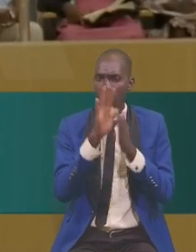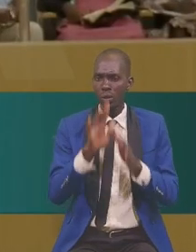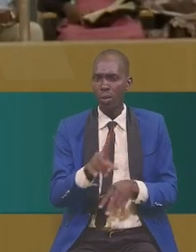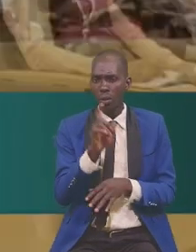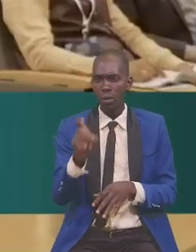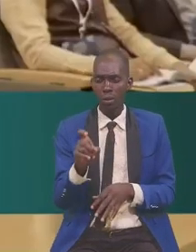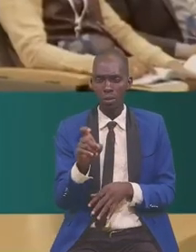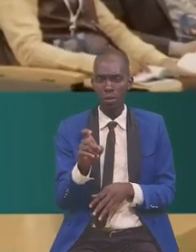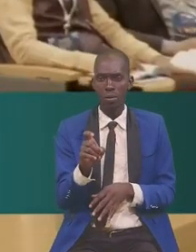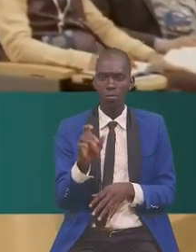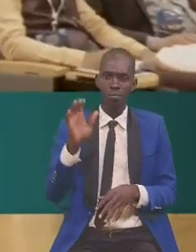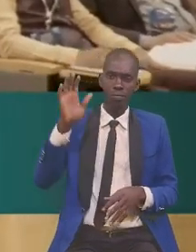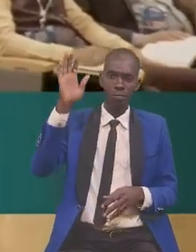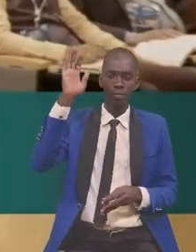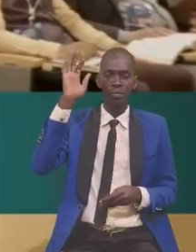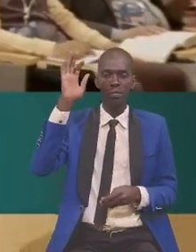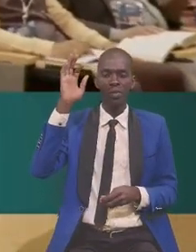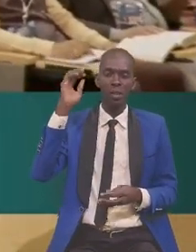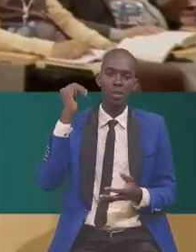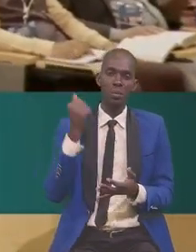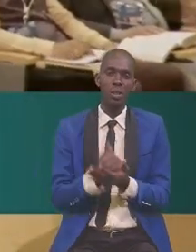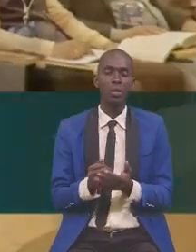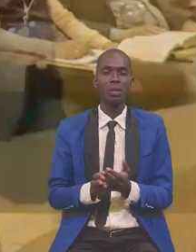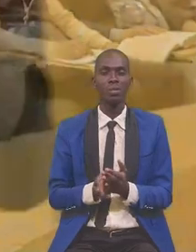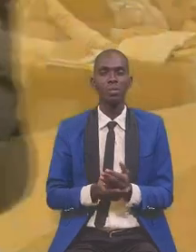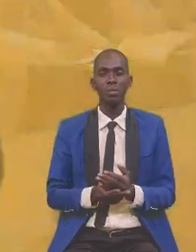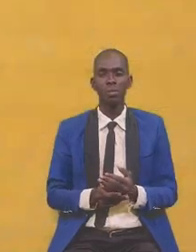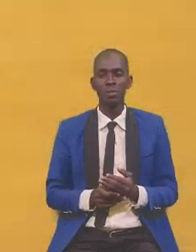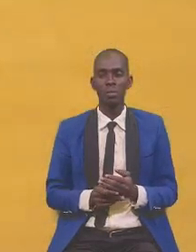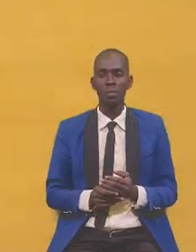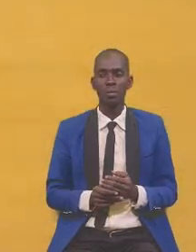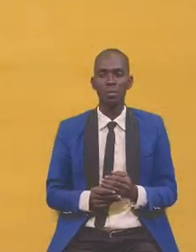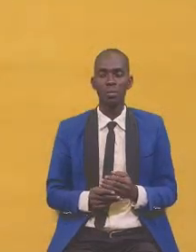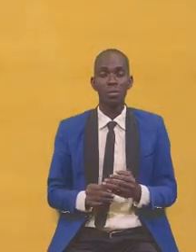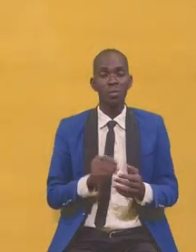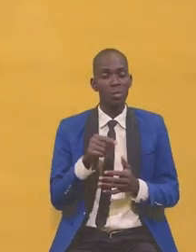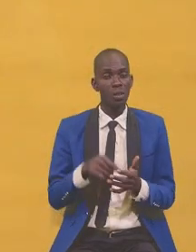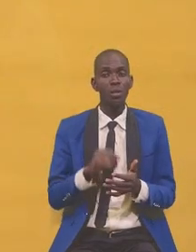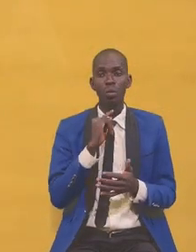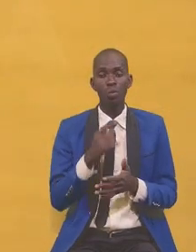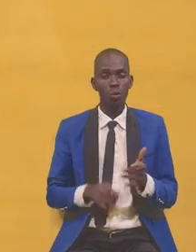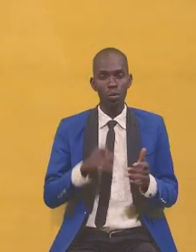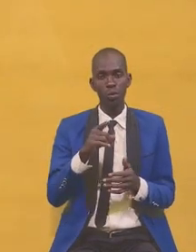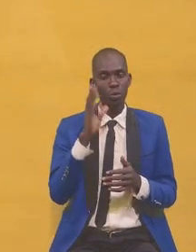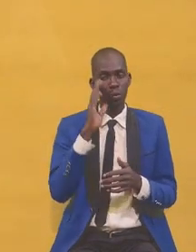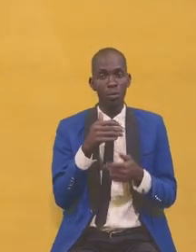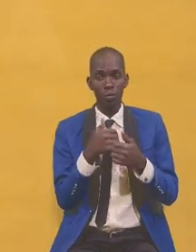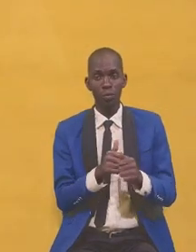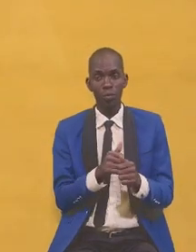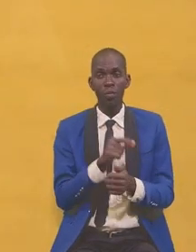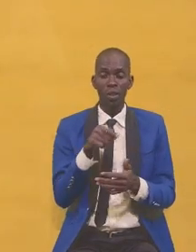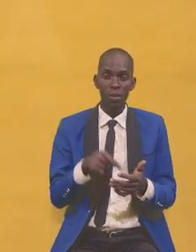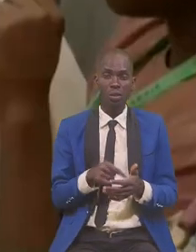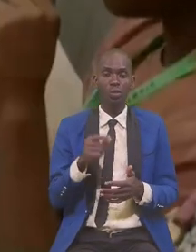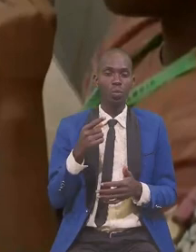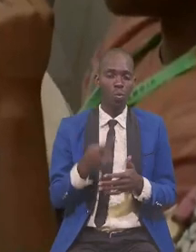the house? Amen. This is what will follow you. I said this is what will